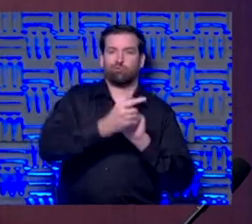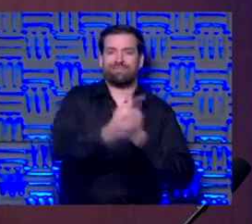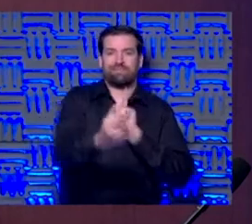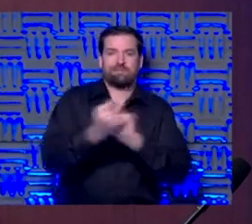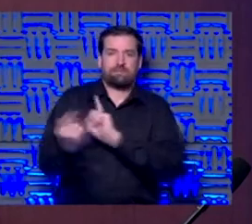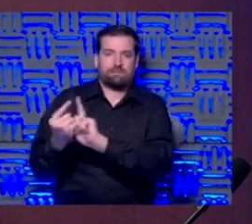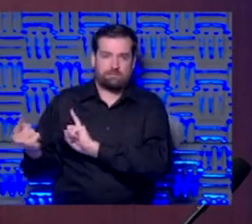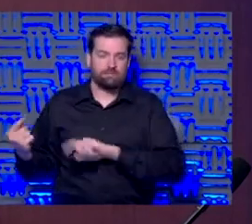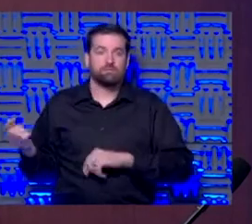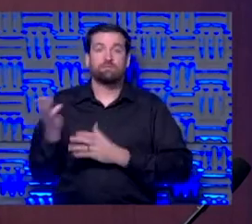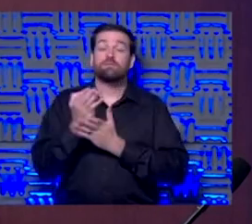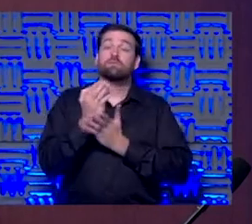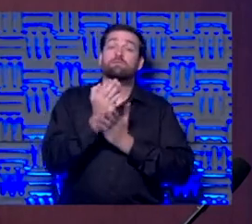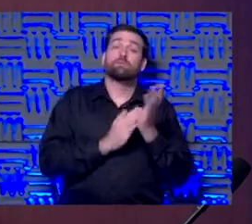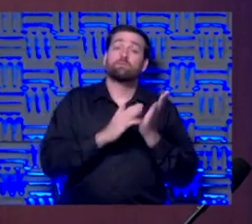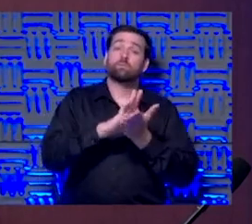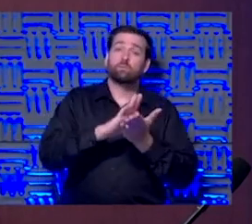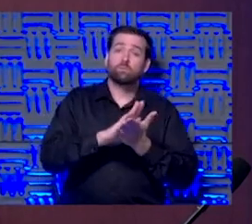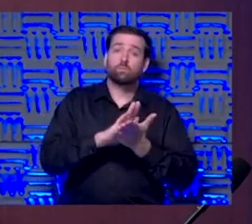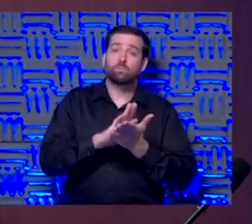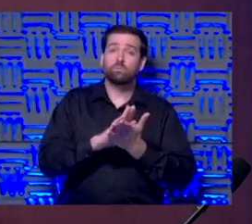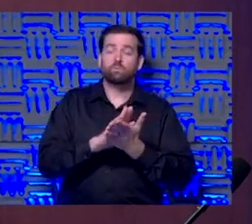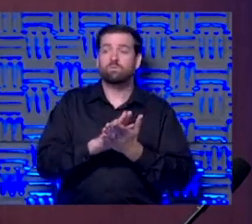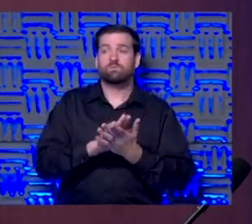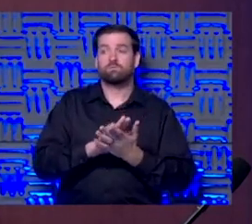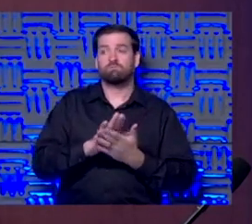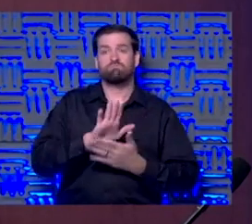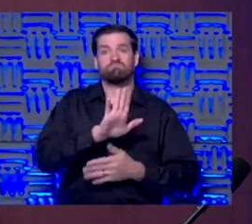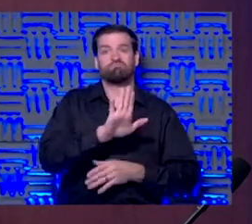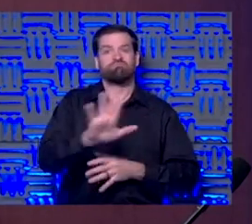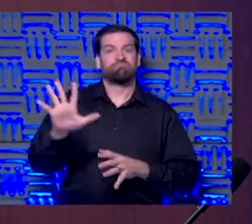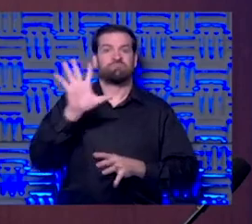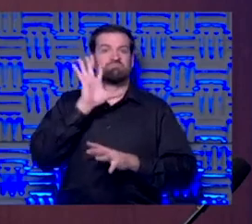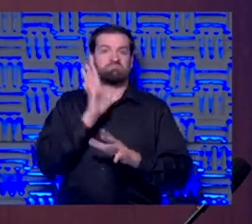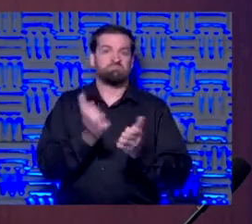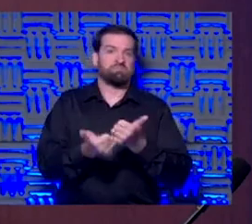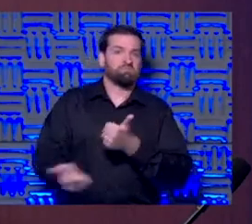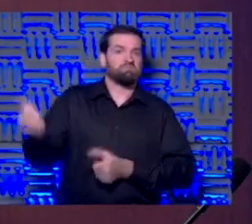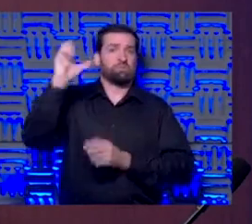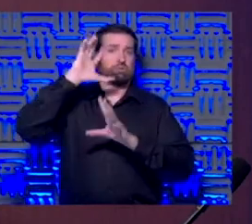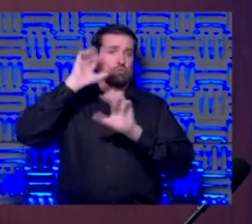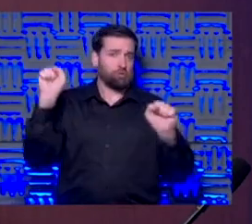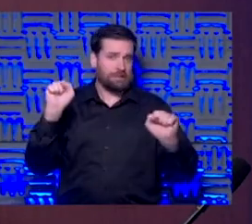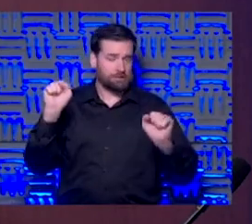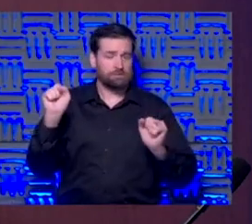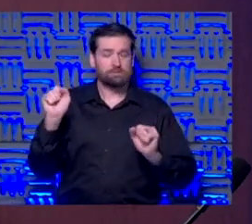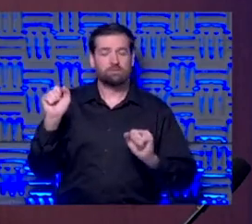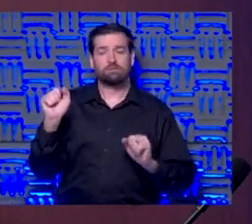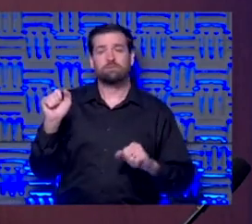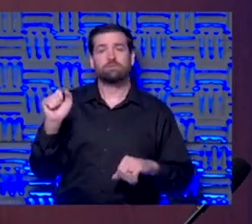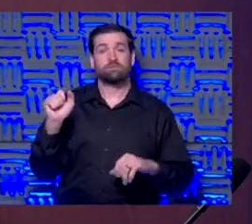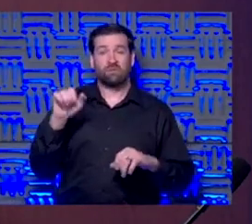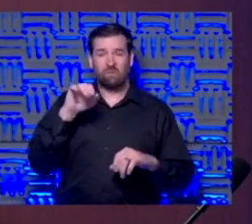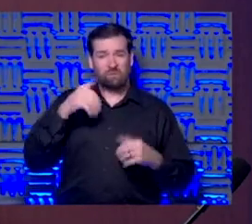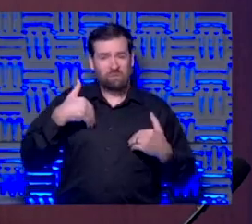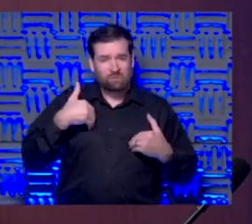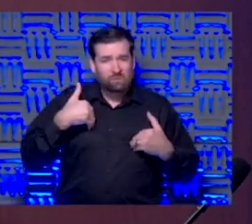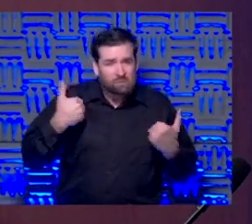such. So some schools, our superintendents have talked to us about, you know, bringing back the little